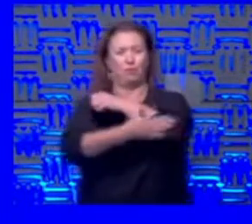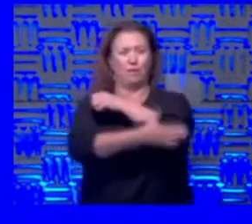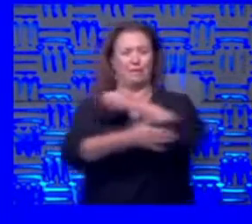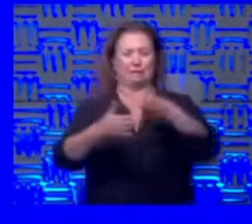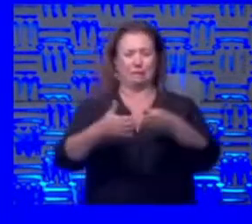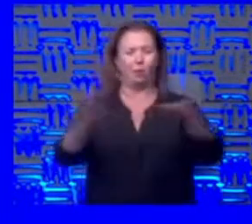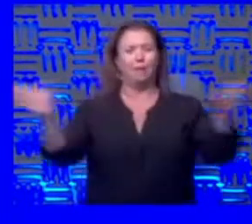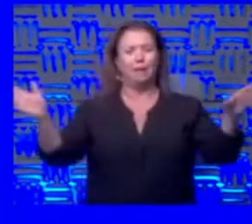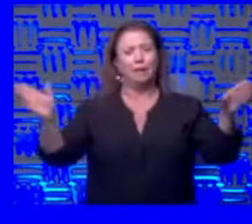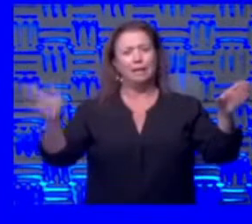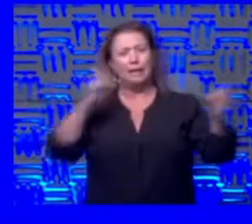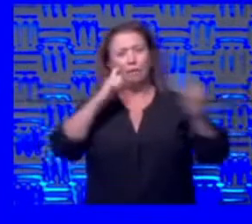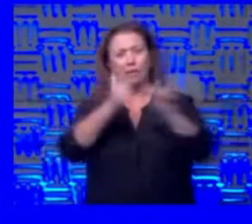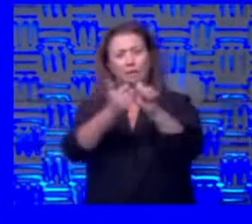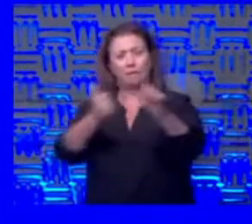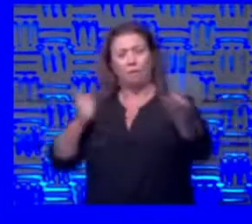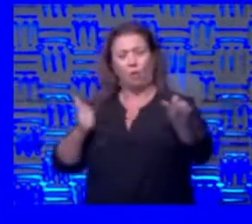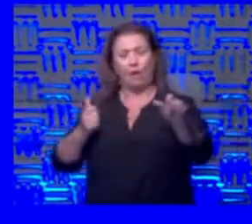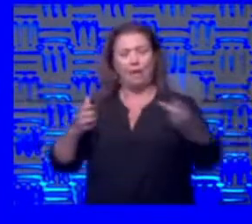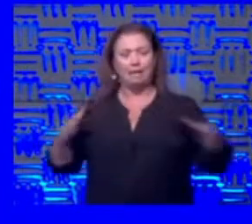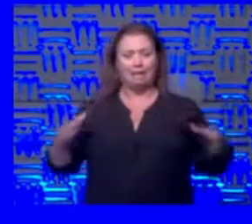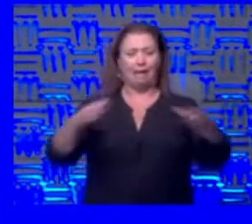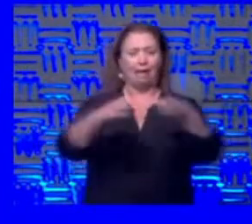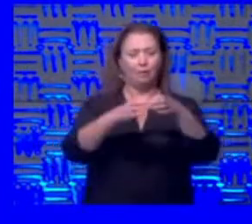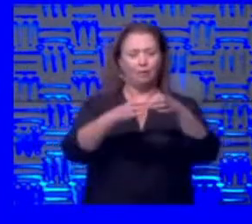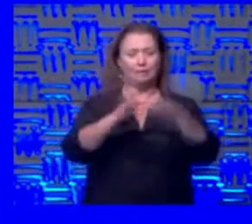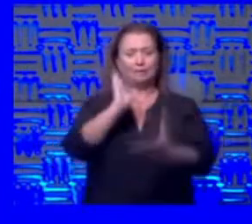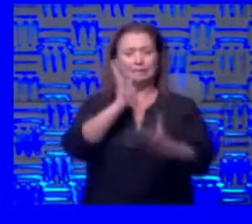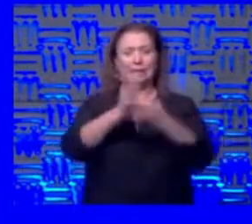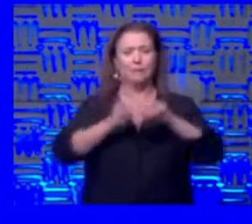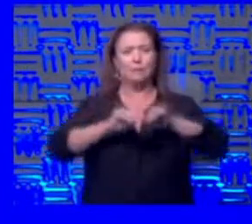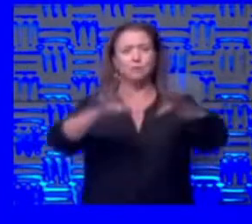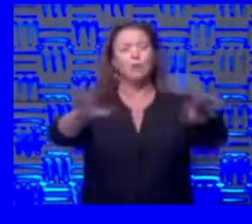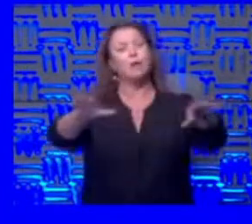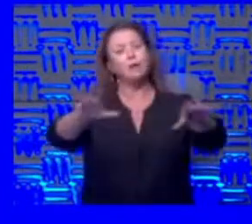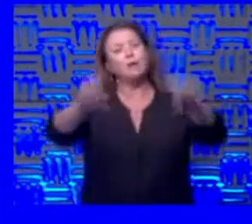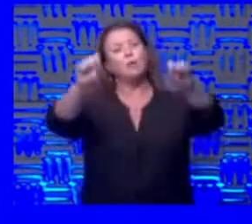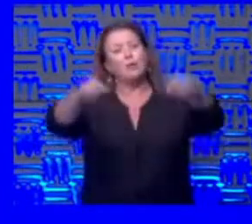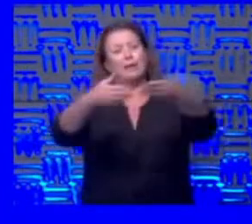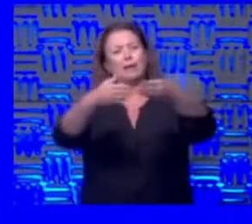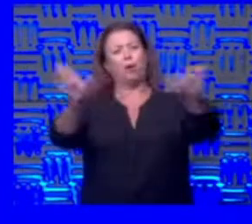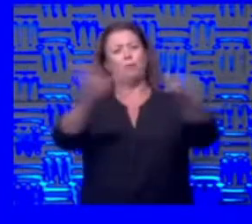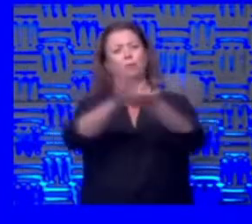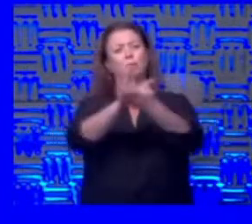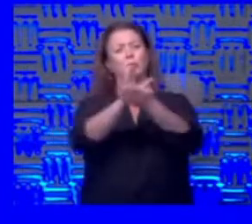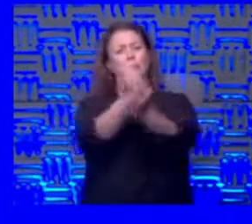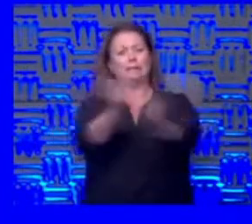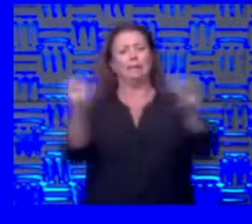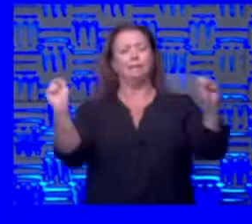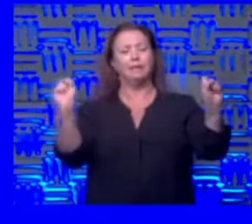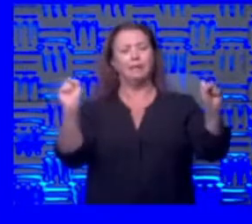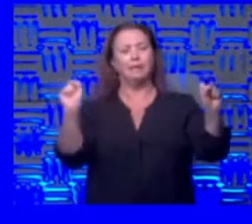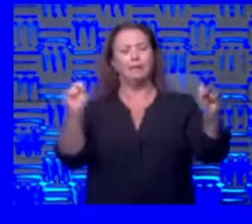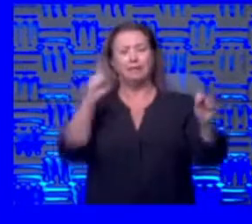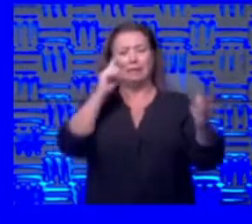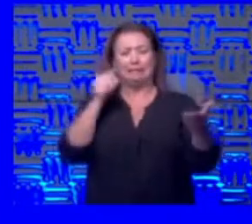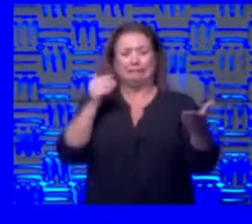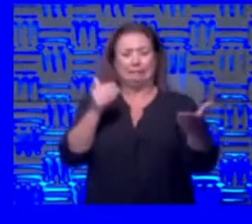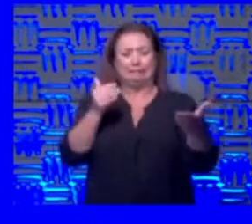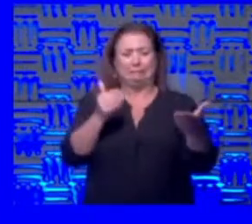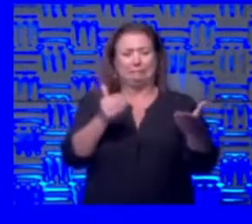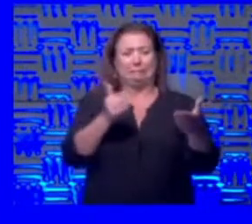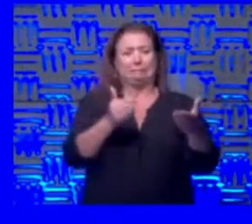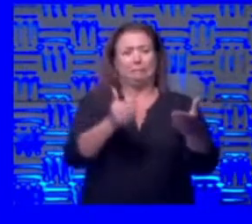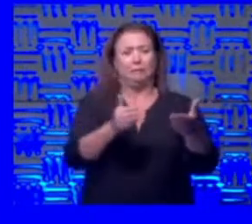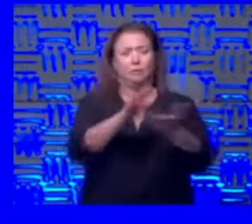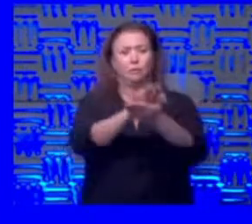do that and avoid the gatherings and stop the spread, we can open up schools safely, because that is getting closer and closer,